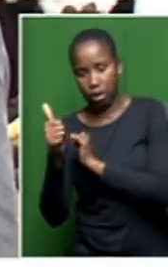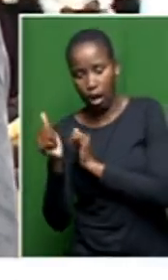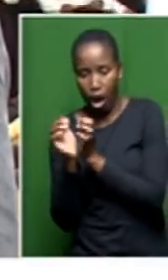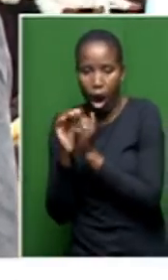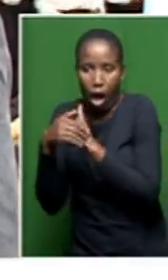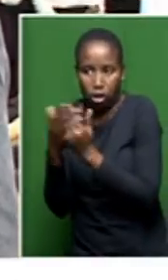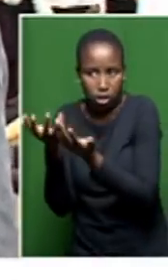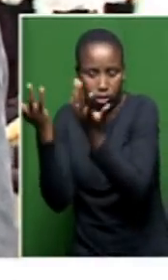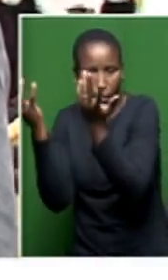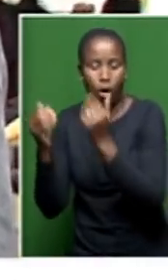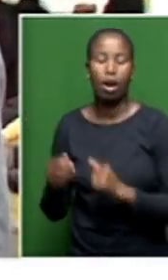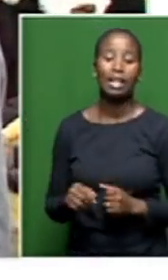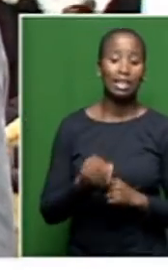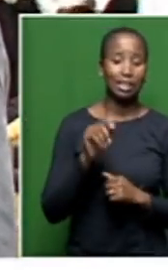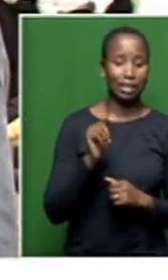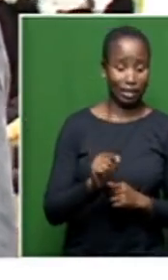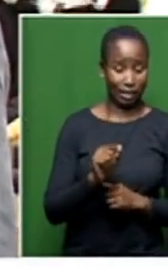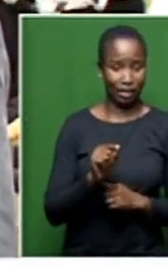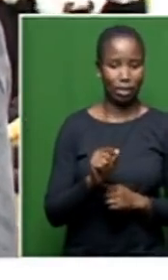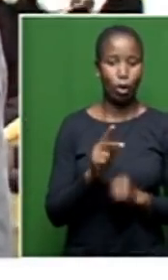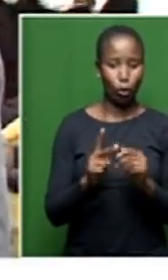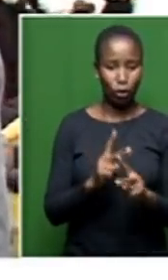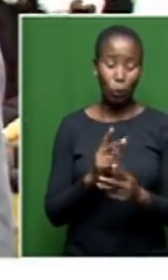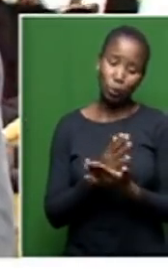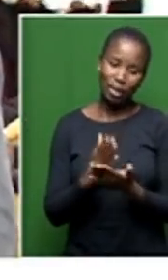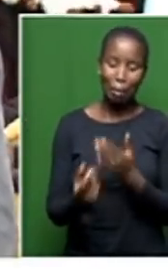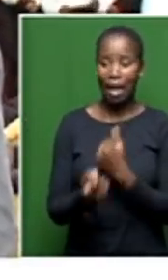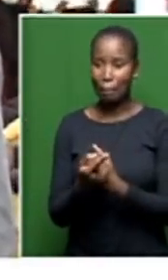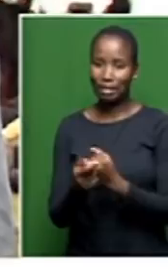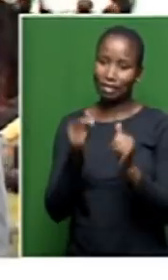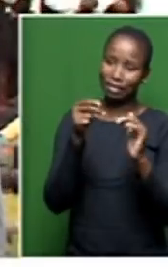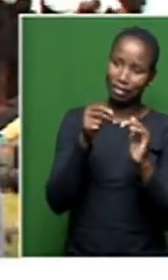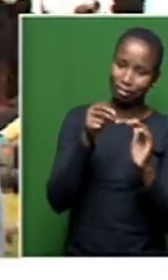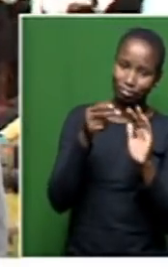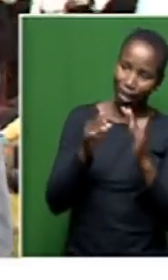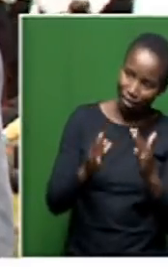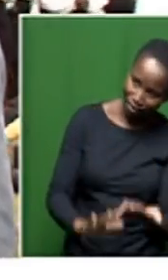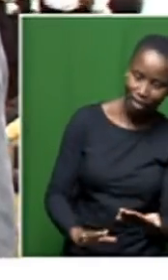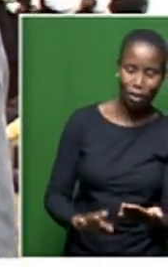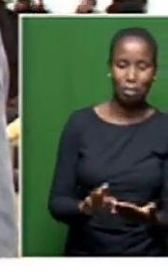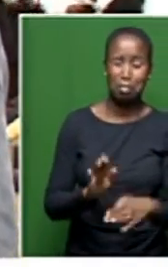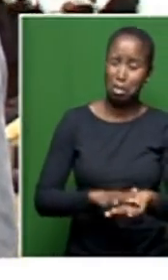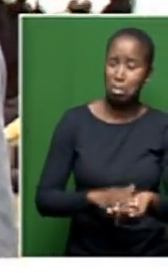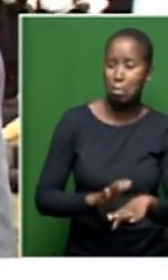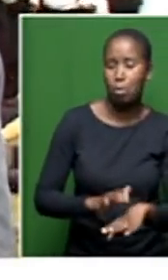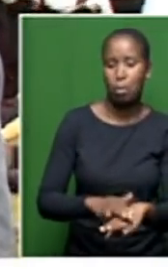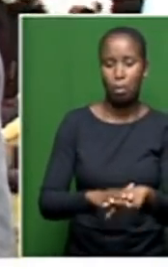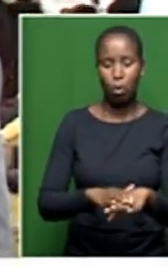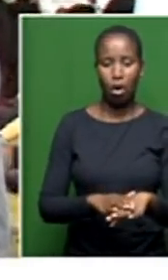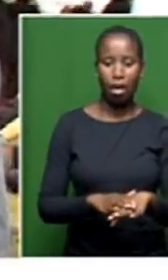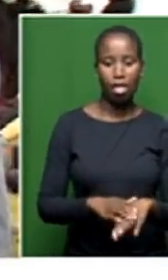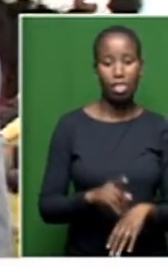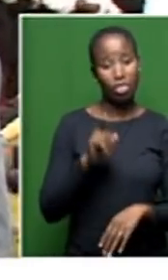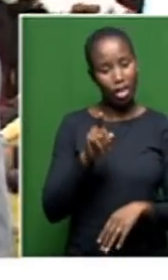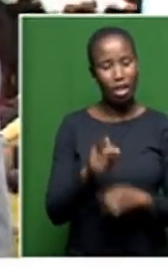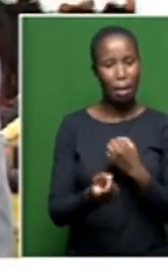they succumbed to injuries and got buried elsewhere. So many people died on that day. And it was as a result of the